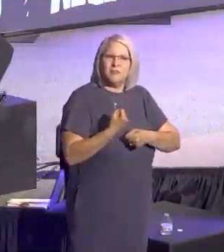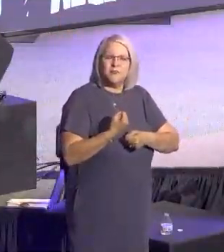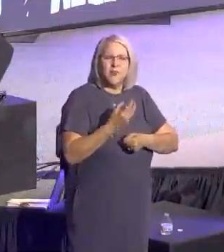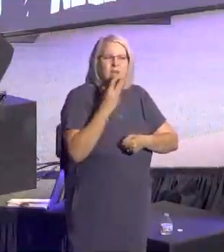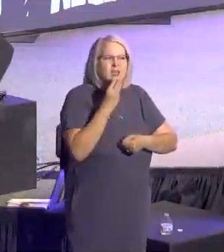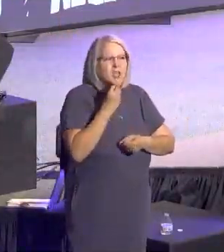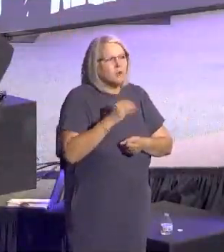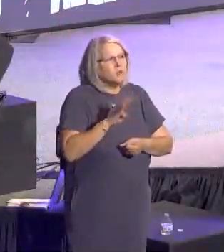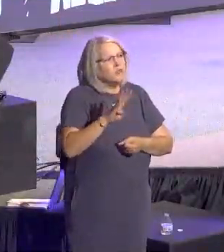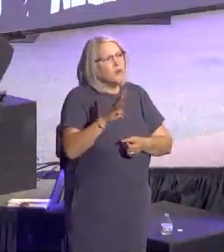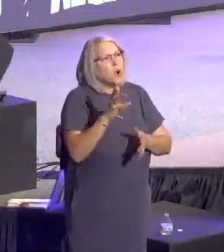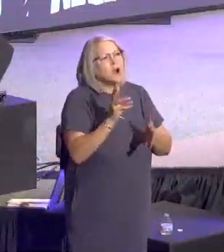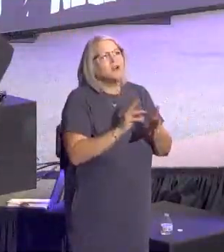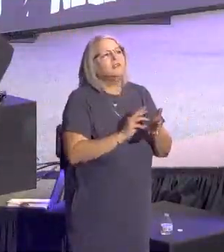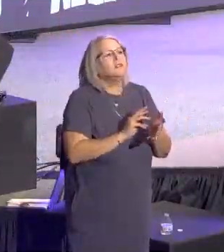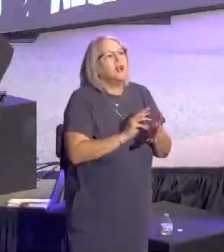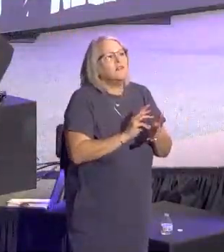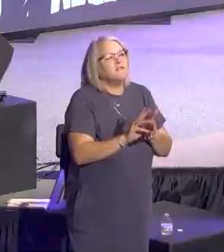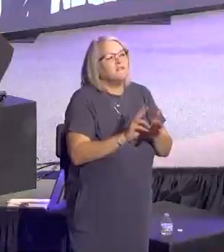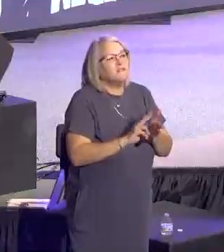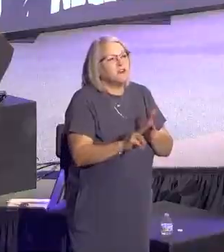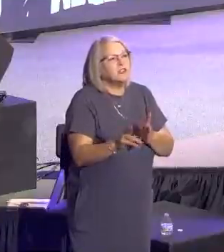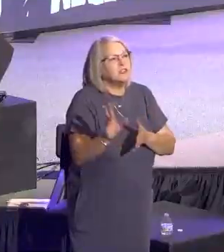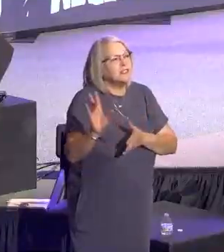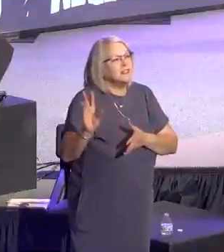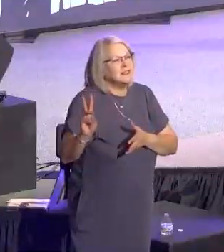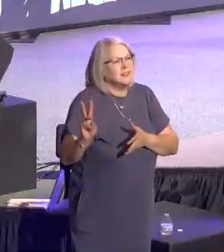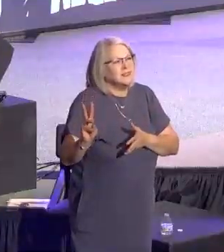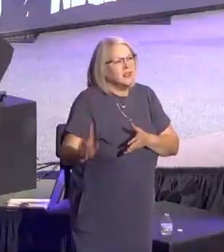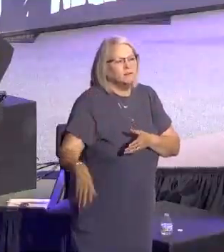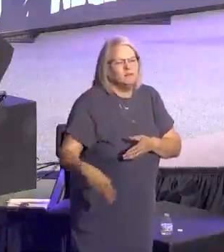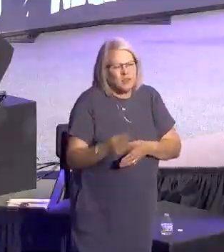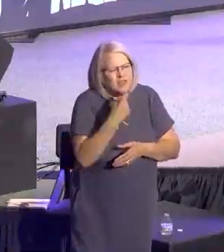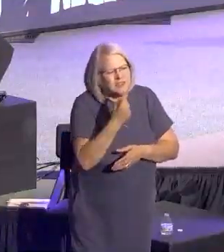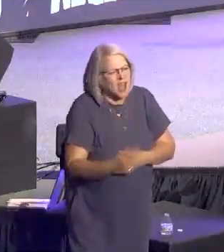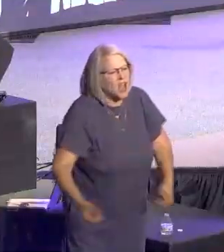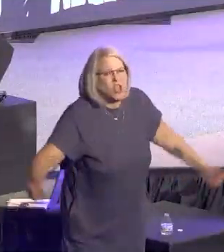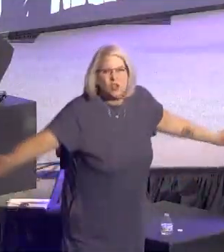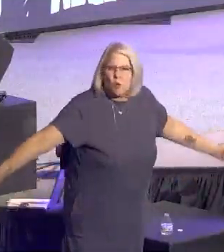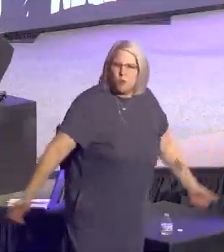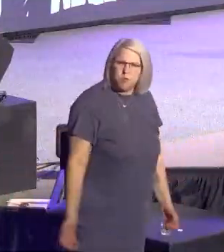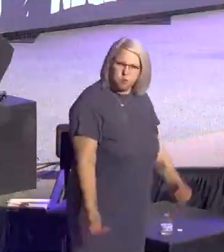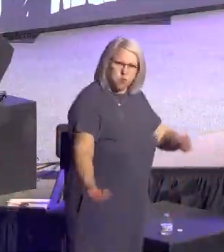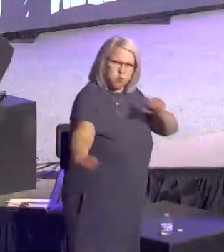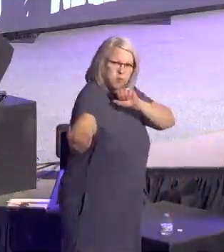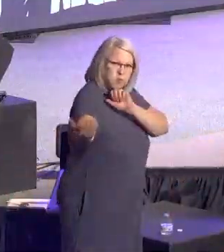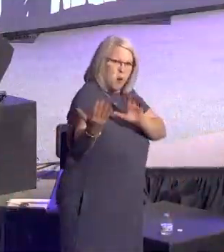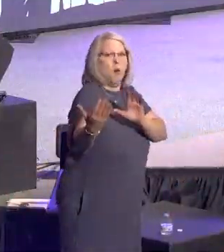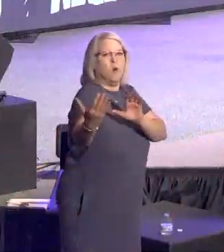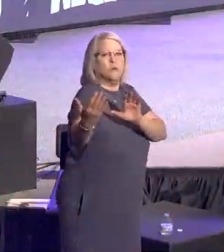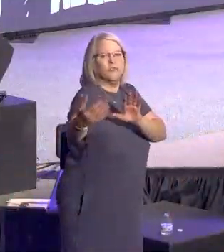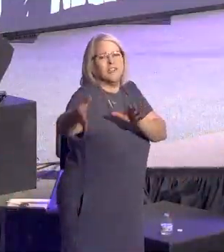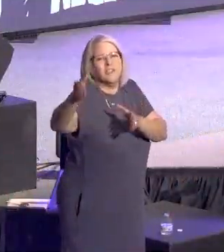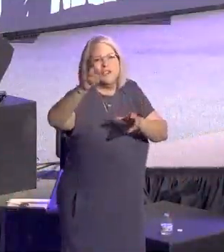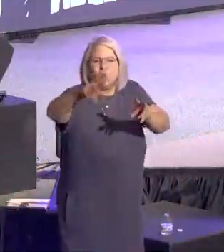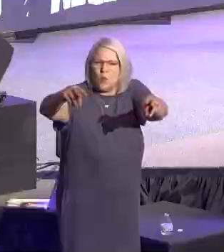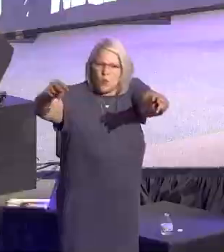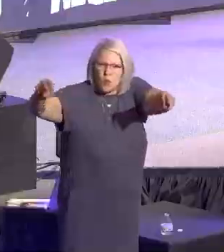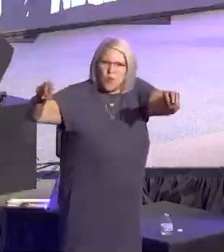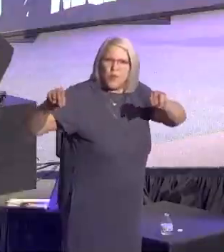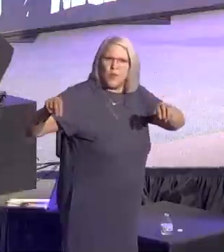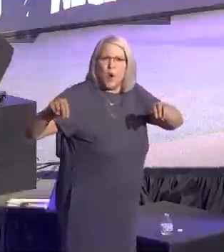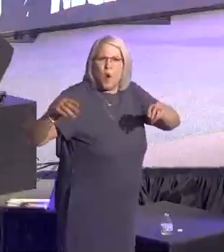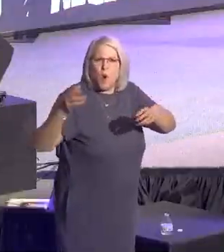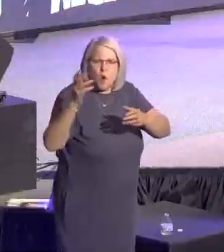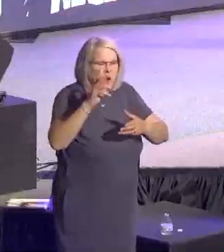4:16. Let us therefore come boldly. You say boldly? To the throne of grace. Hey,